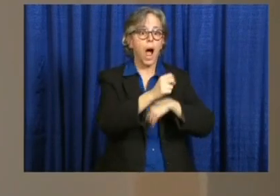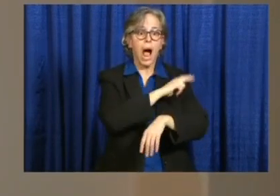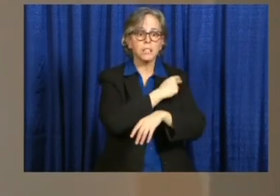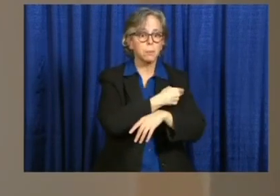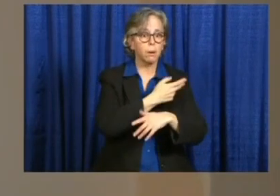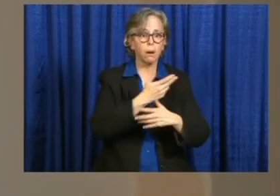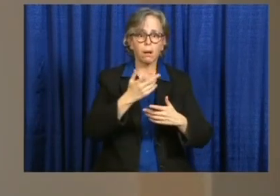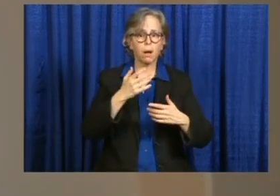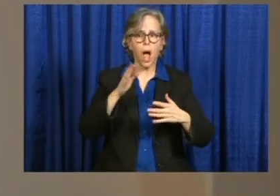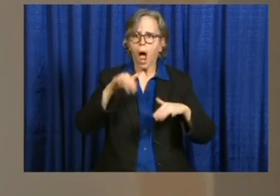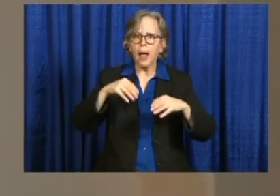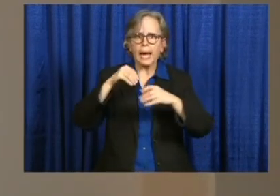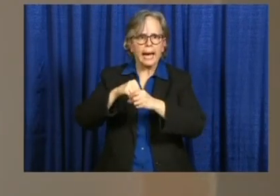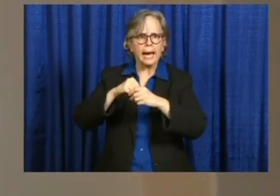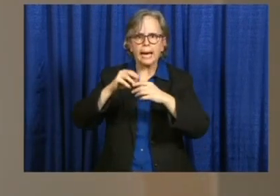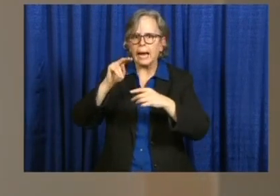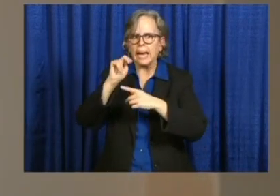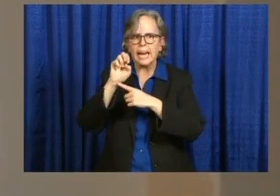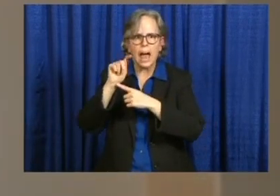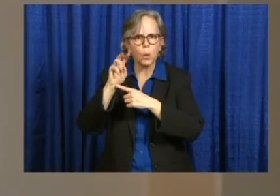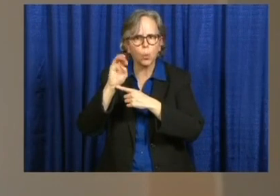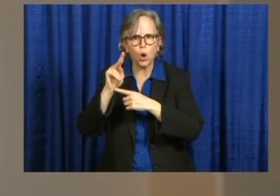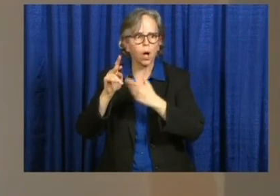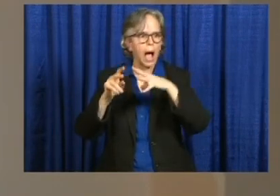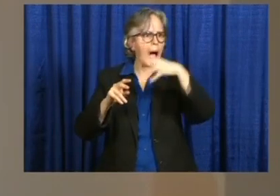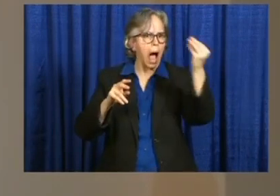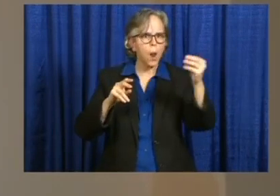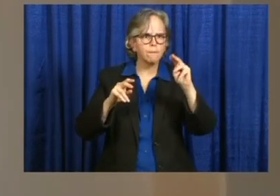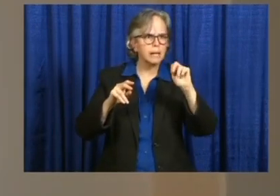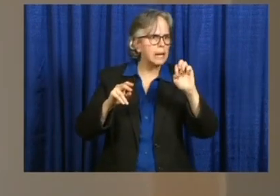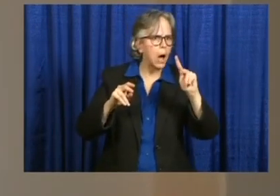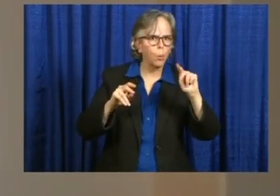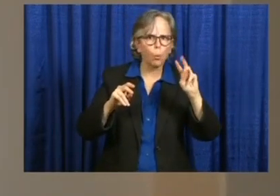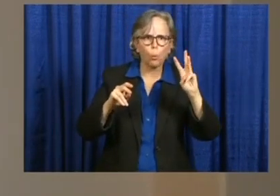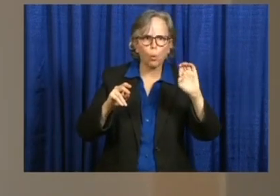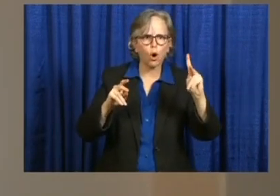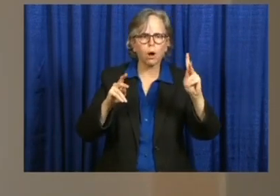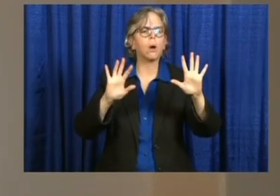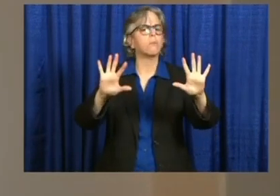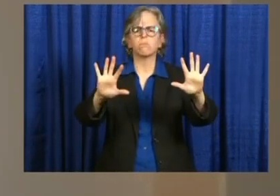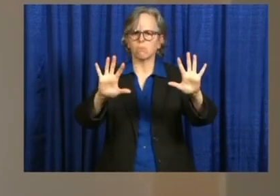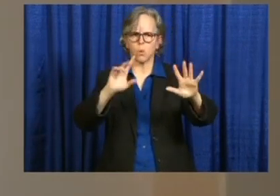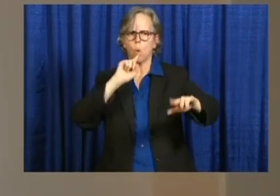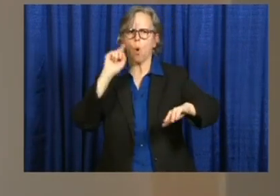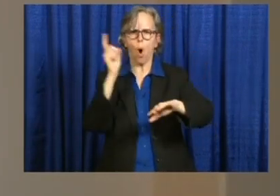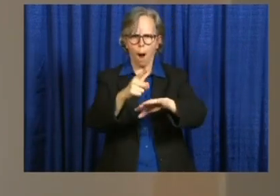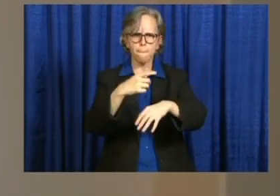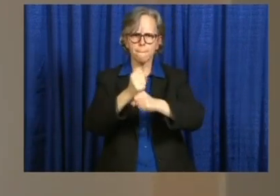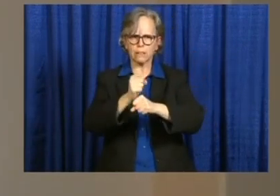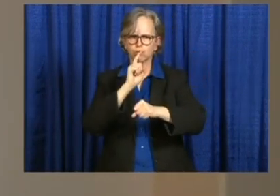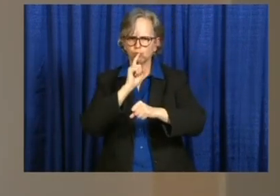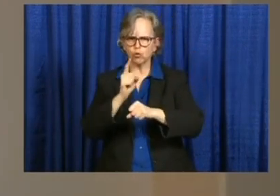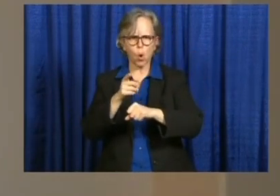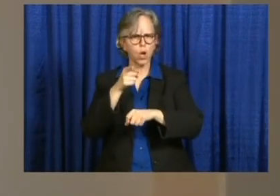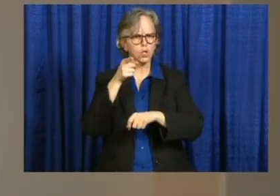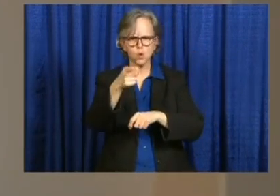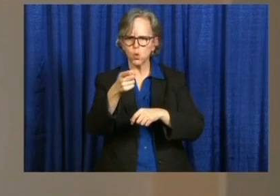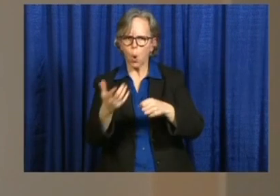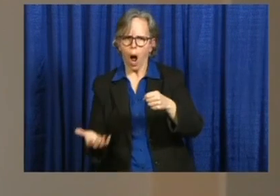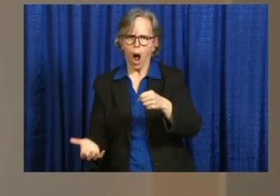bills through insurers to make sure that they provide the same rates as they would in